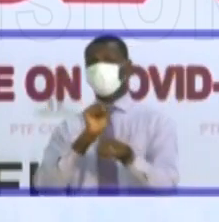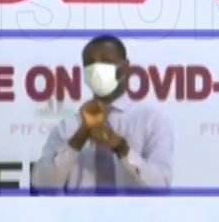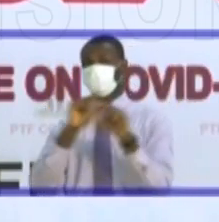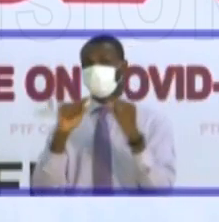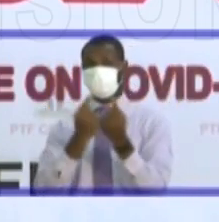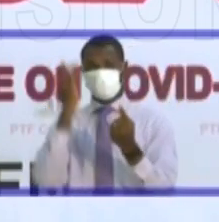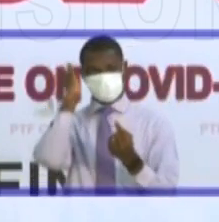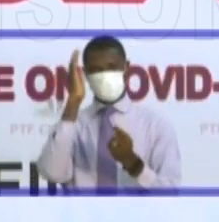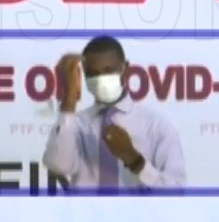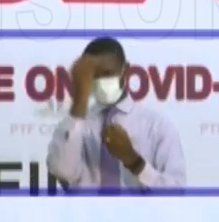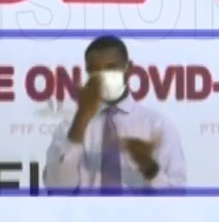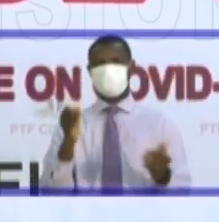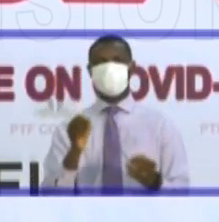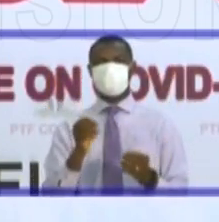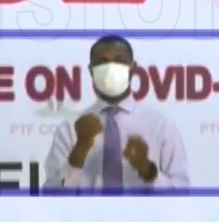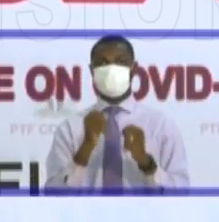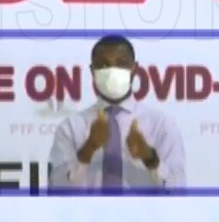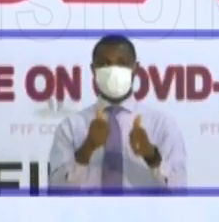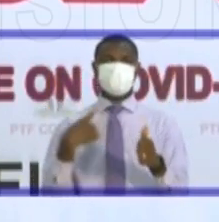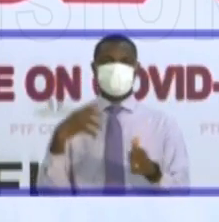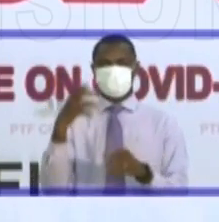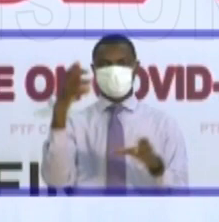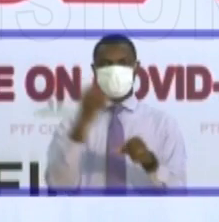as soon as there are new developments.